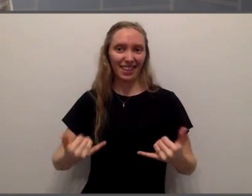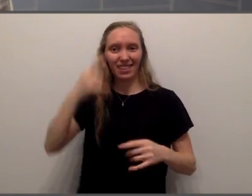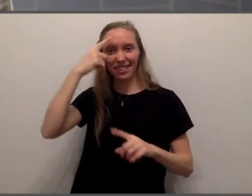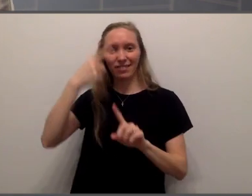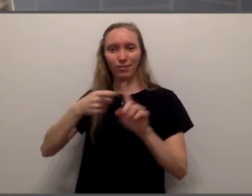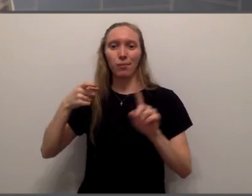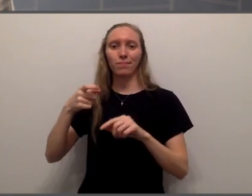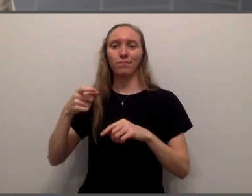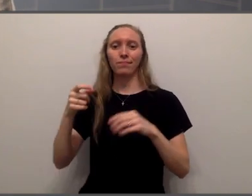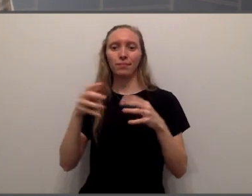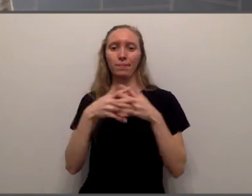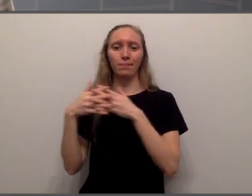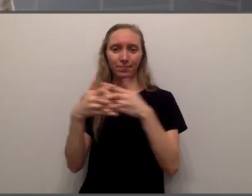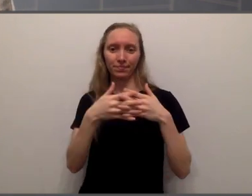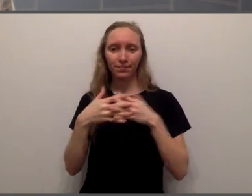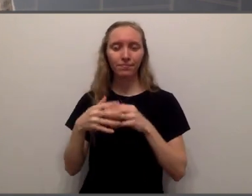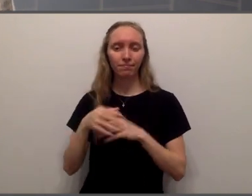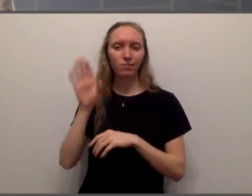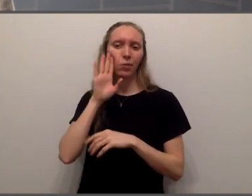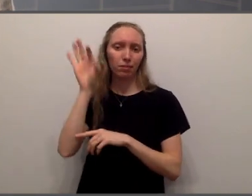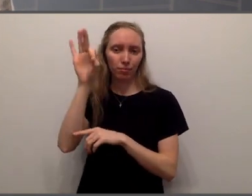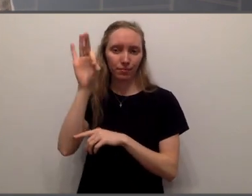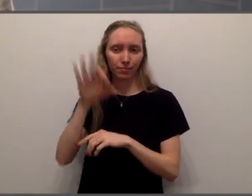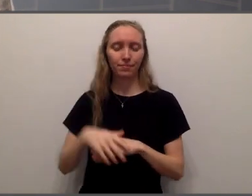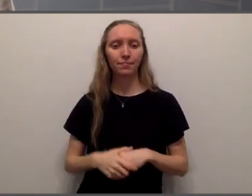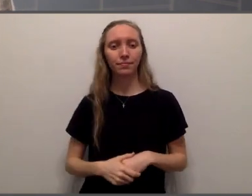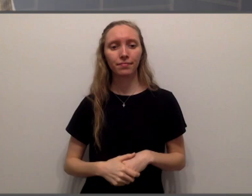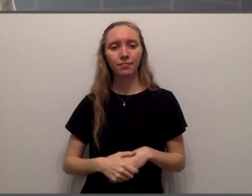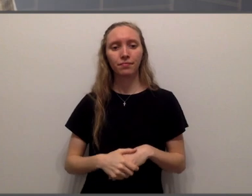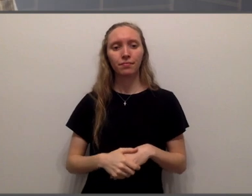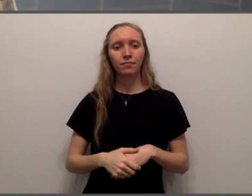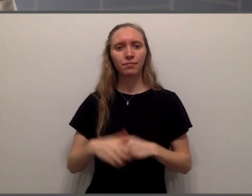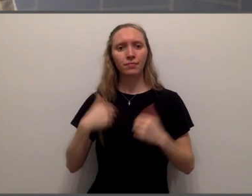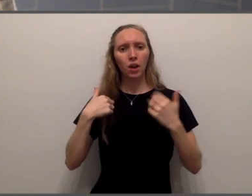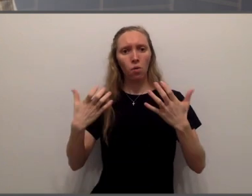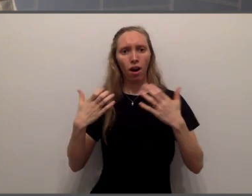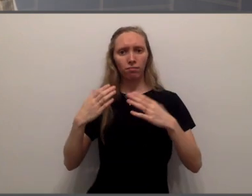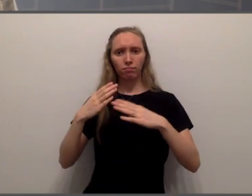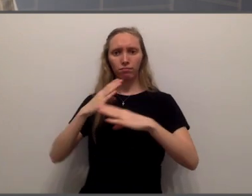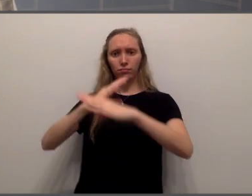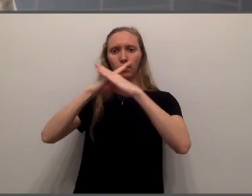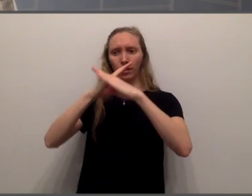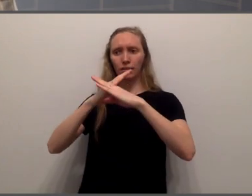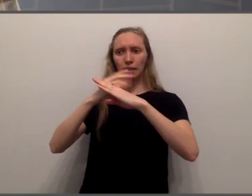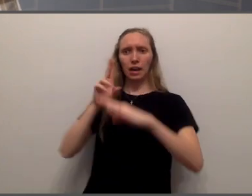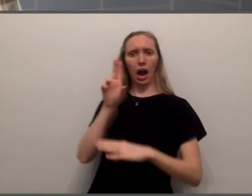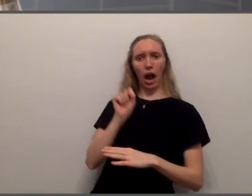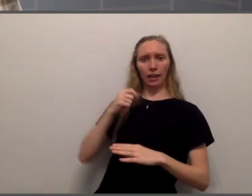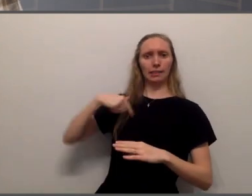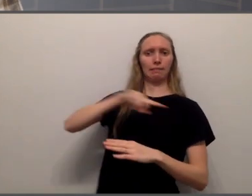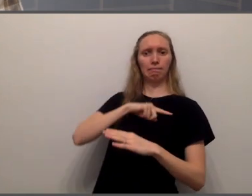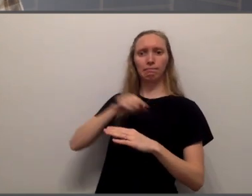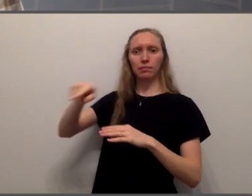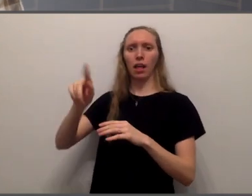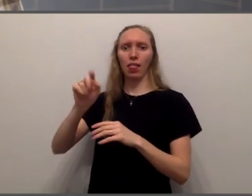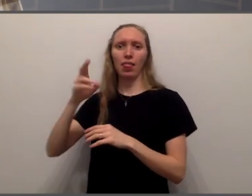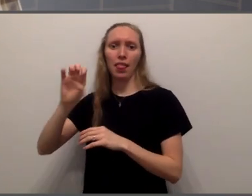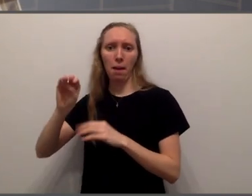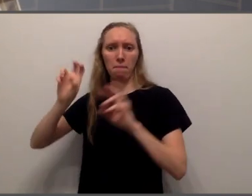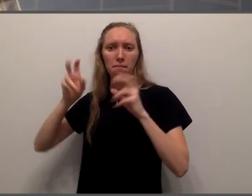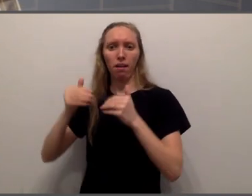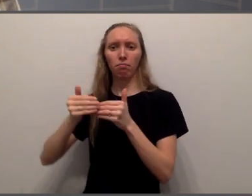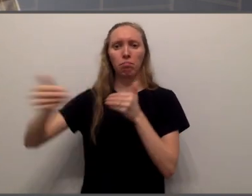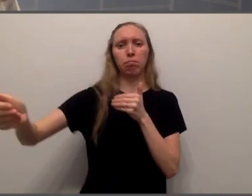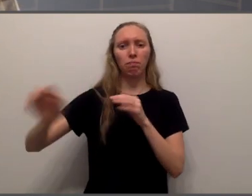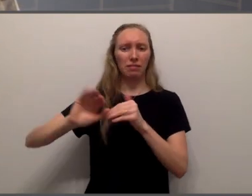want to break down the divide between us versus them, we want to remind us all that this is ultimately a series